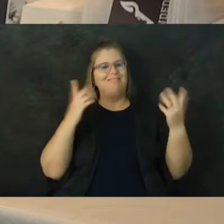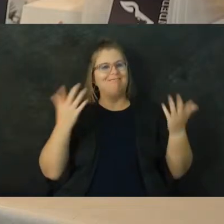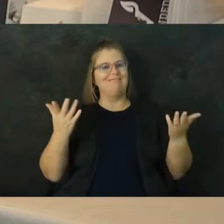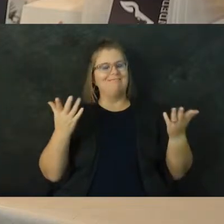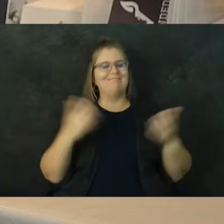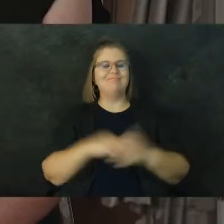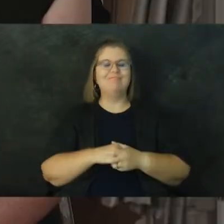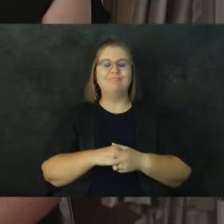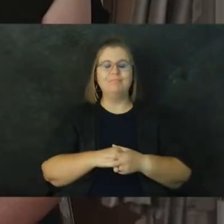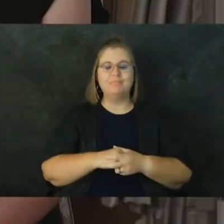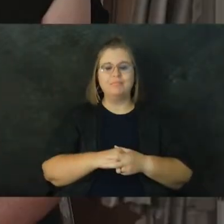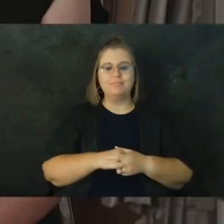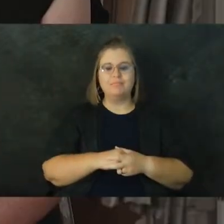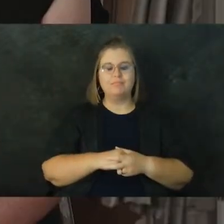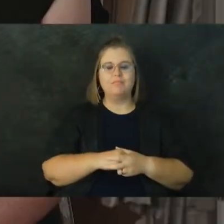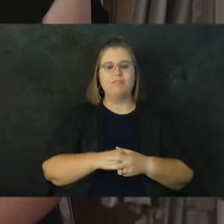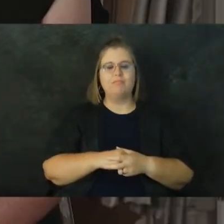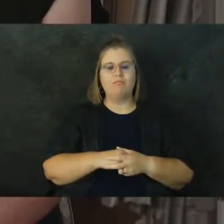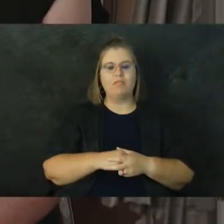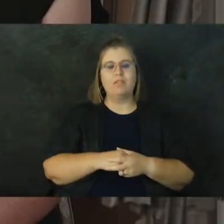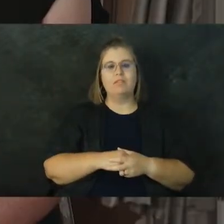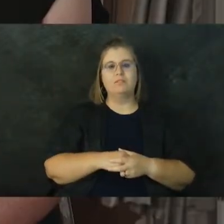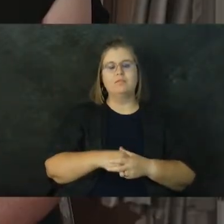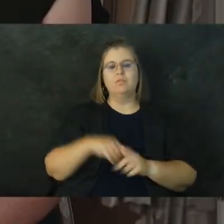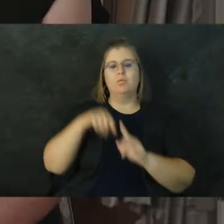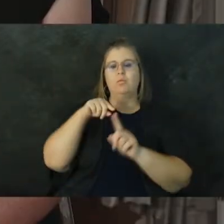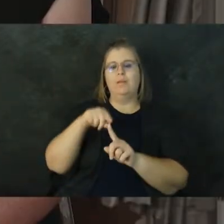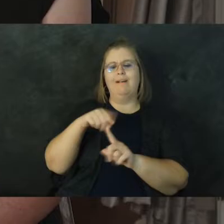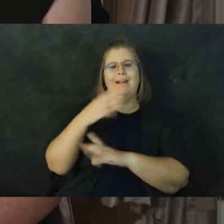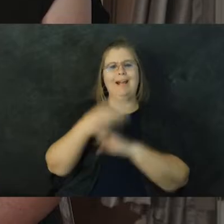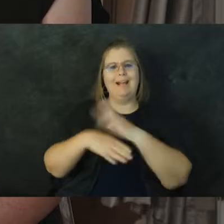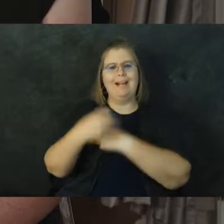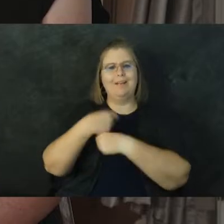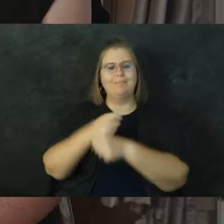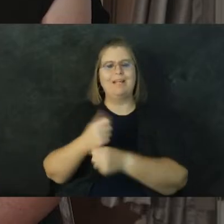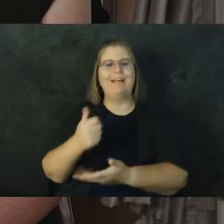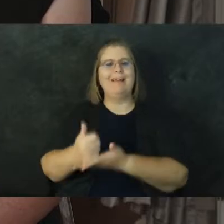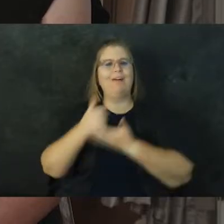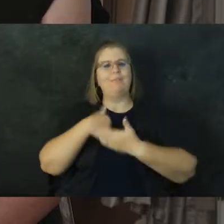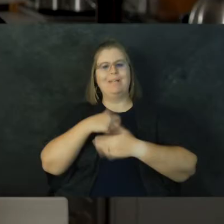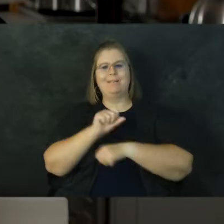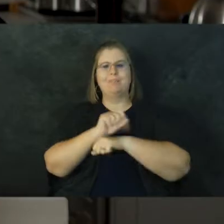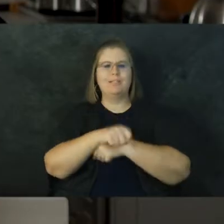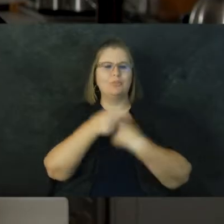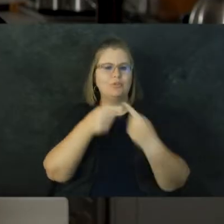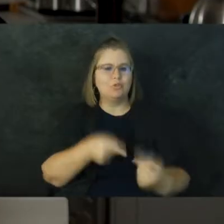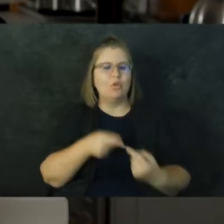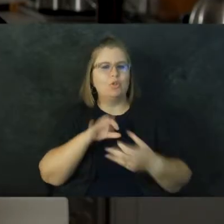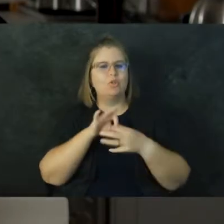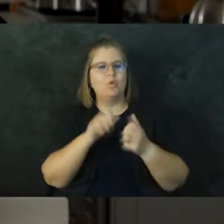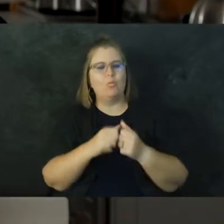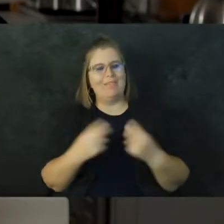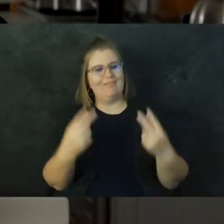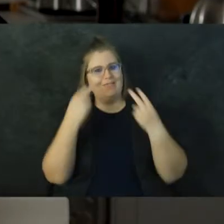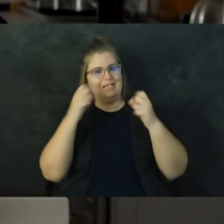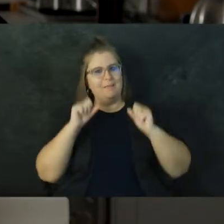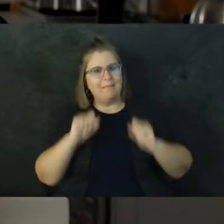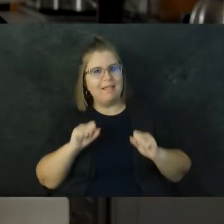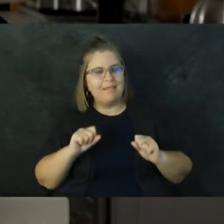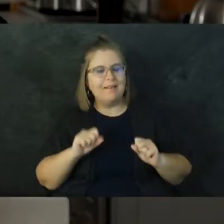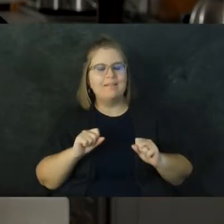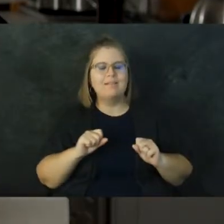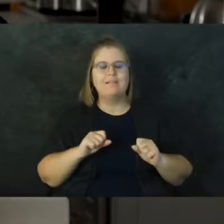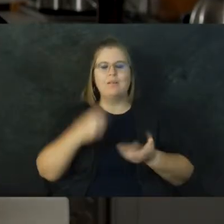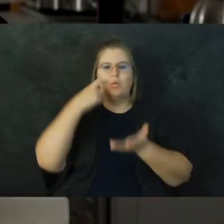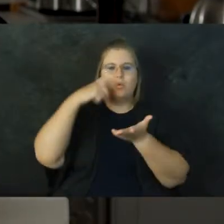have overcome. Well, I'd say that Amazon Handmade definitely helps me overcome struggles with